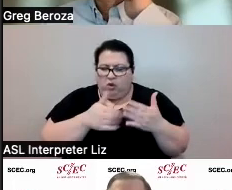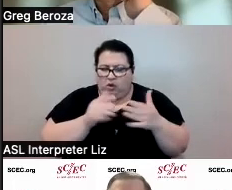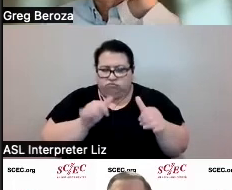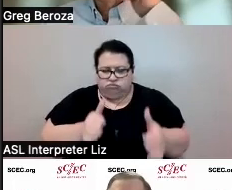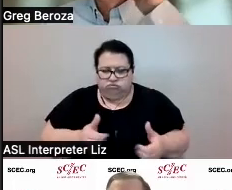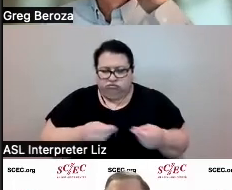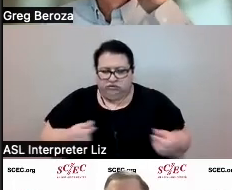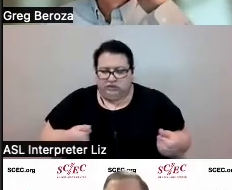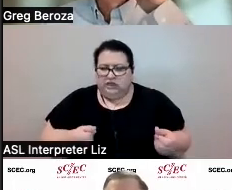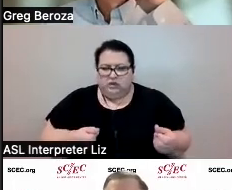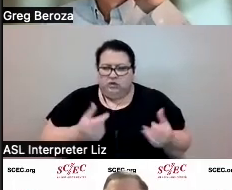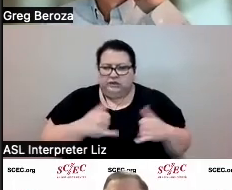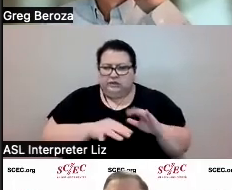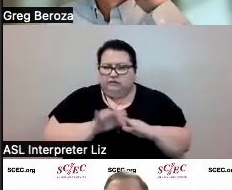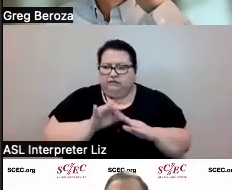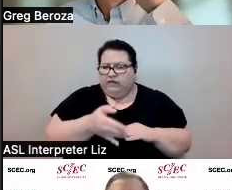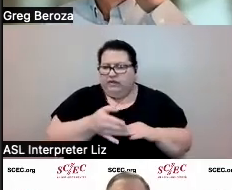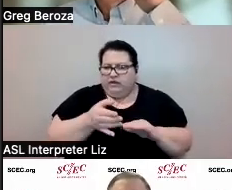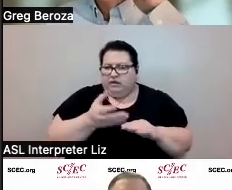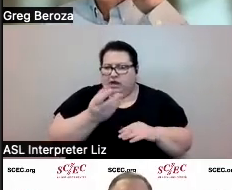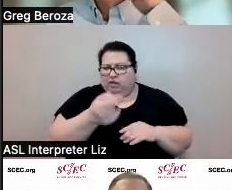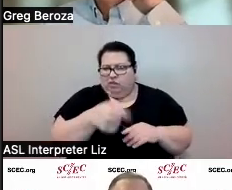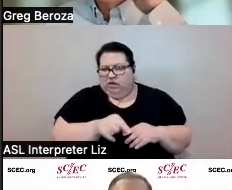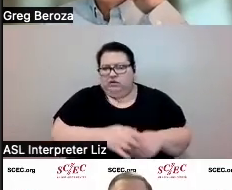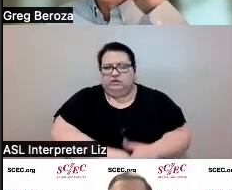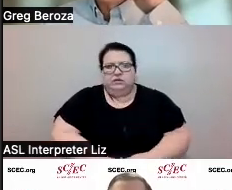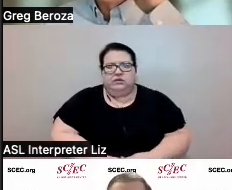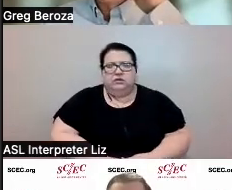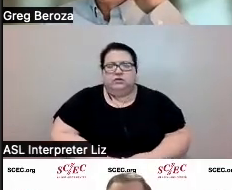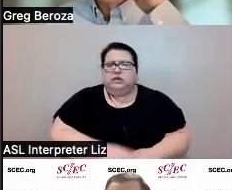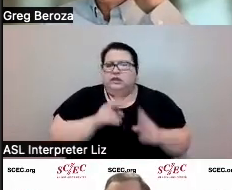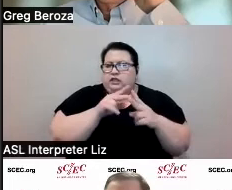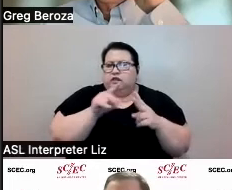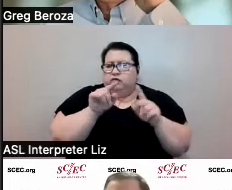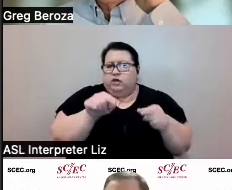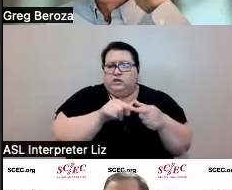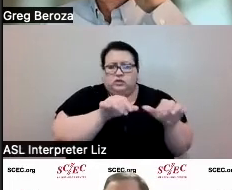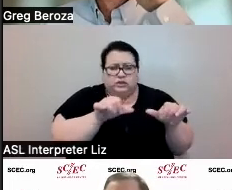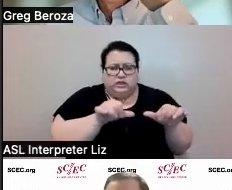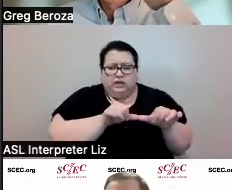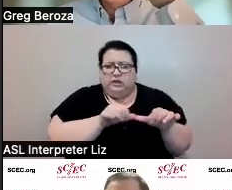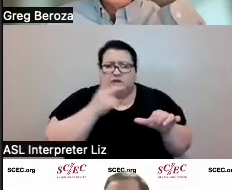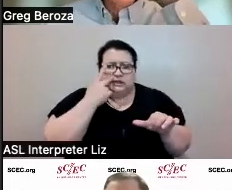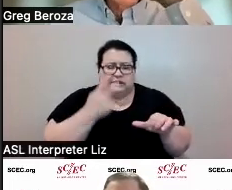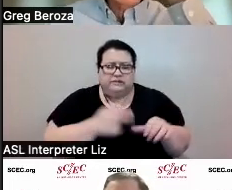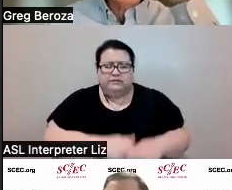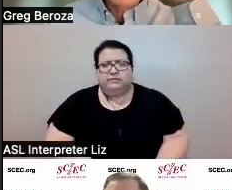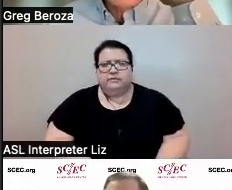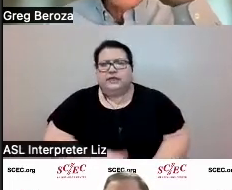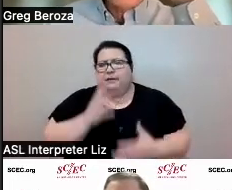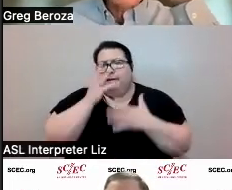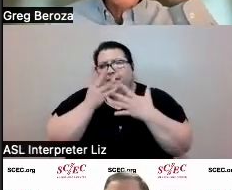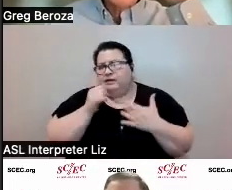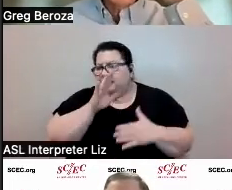any of them out there? Has either of you been to the area and Okay, I'm embarrassed to